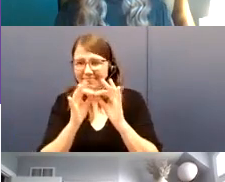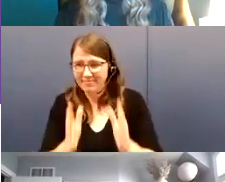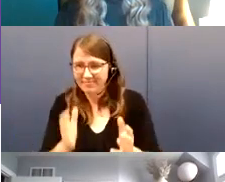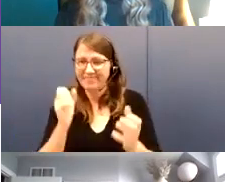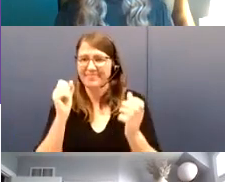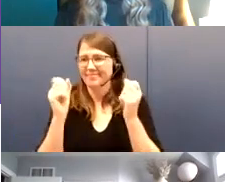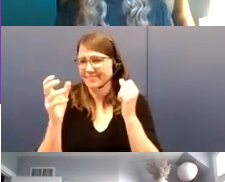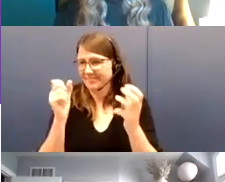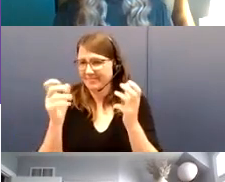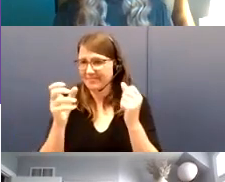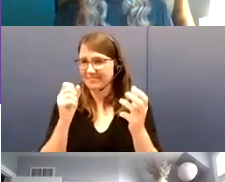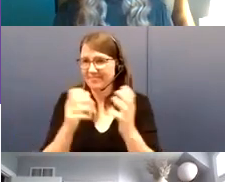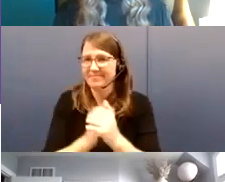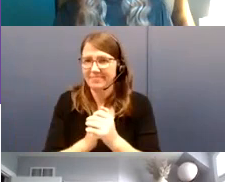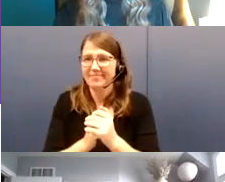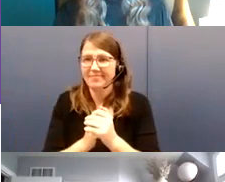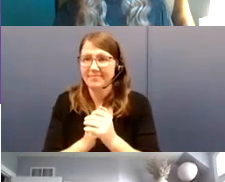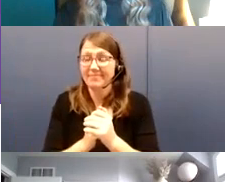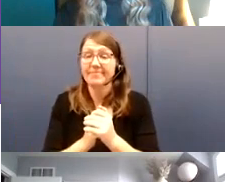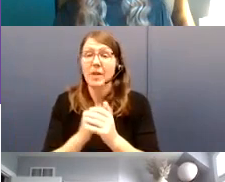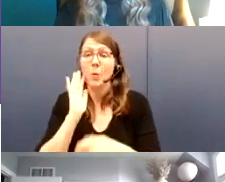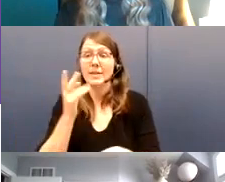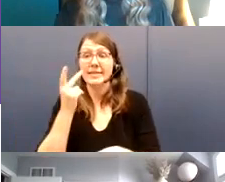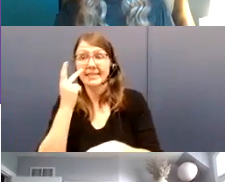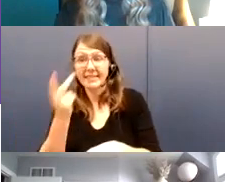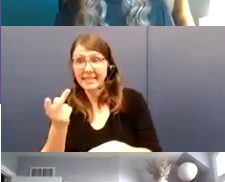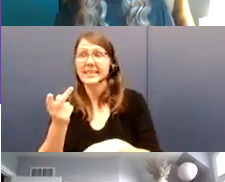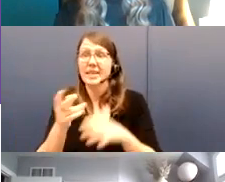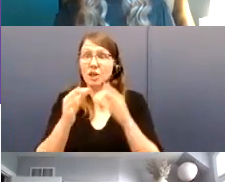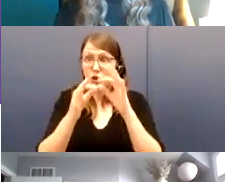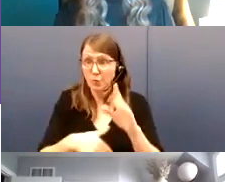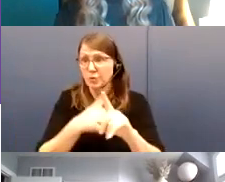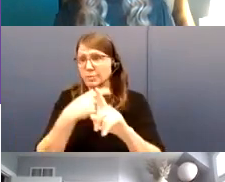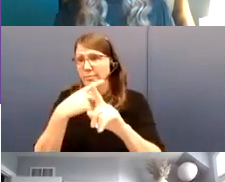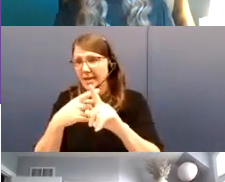image of the interpreter will be visible during the whole webinar. You can